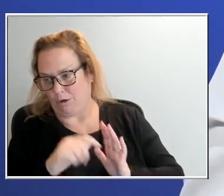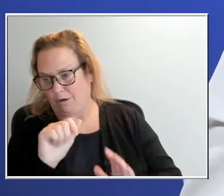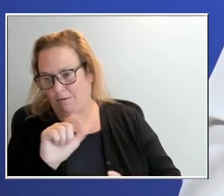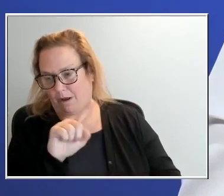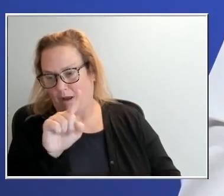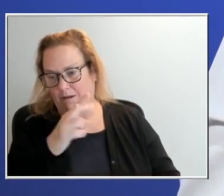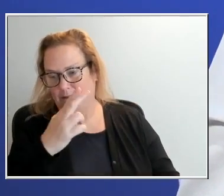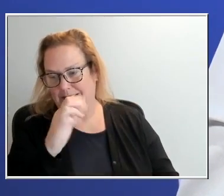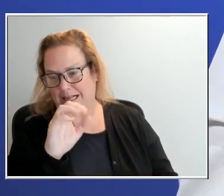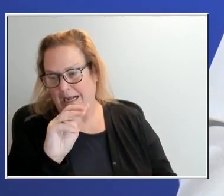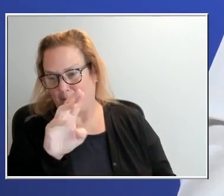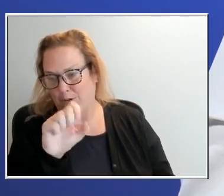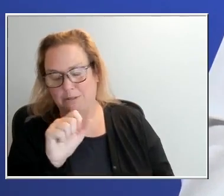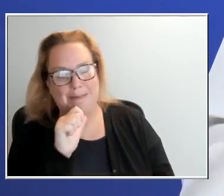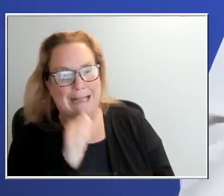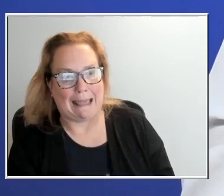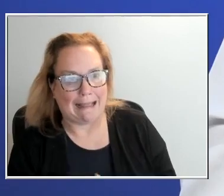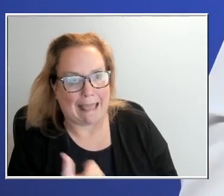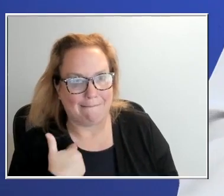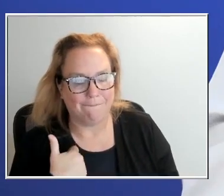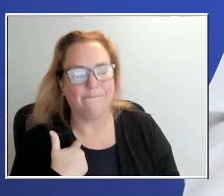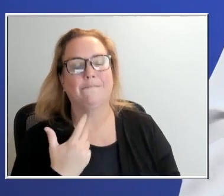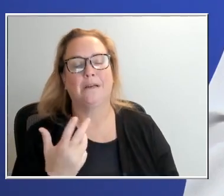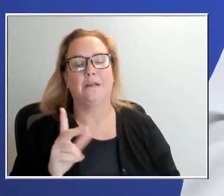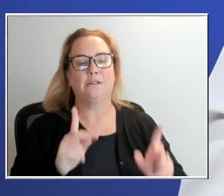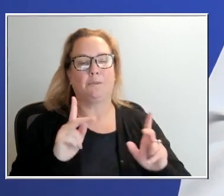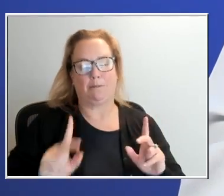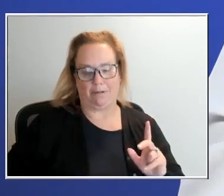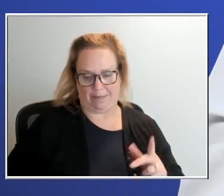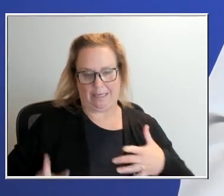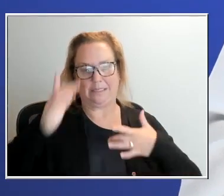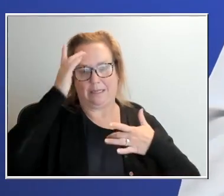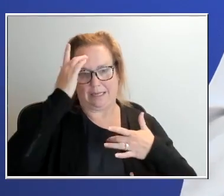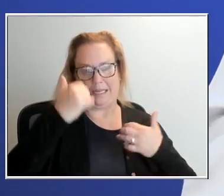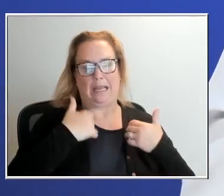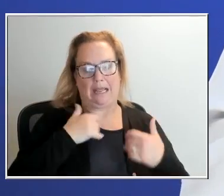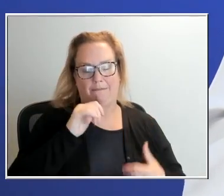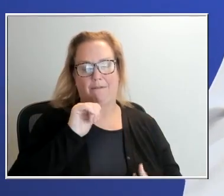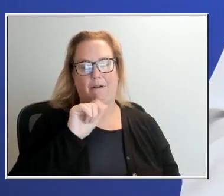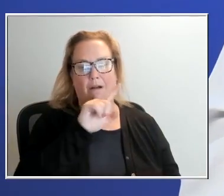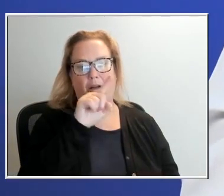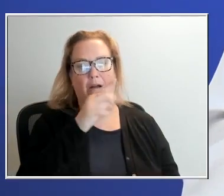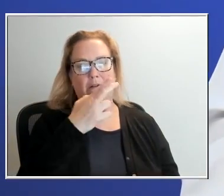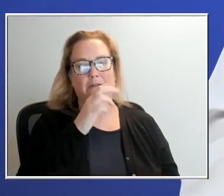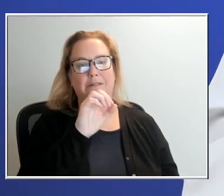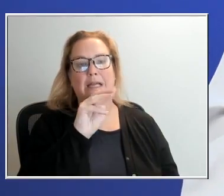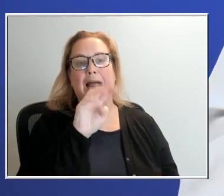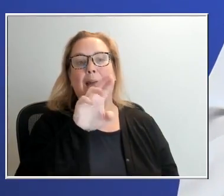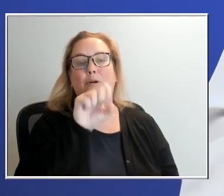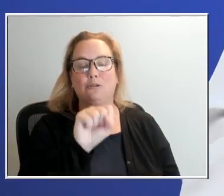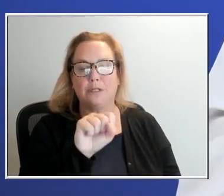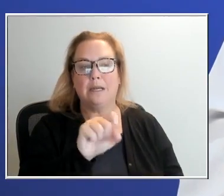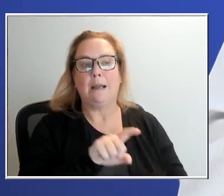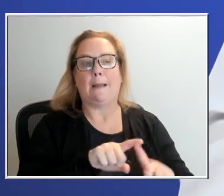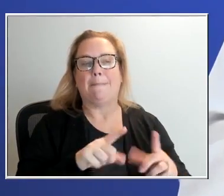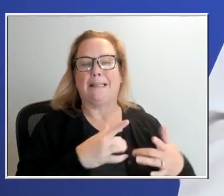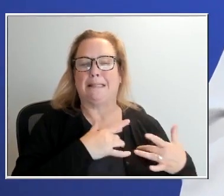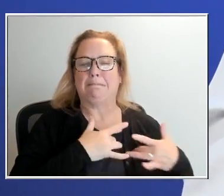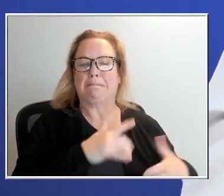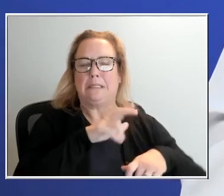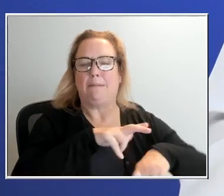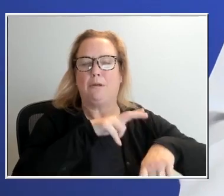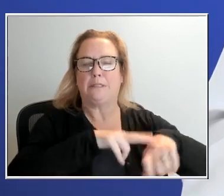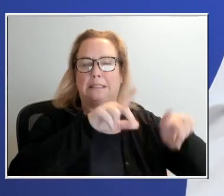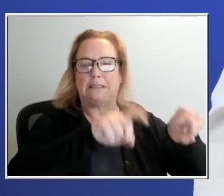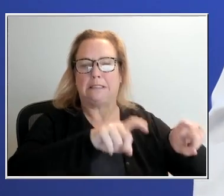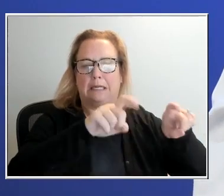Alzheimer's. So yes, people with kidney disease can have Alzheimer's disease, but the usual tests which are done to diagnose Alzheimer's disease